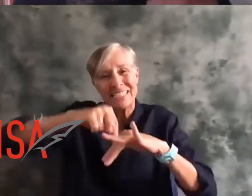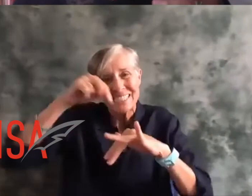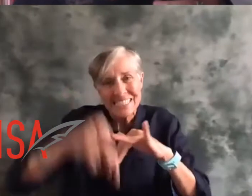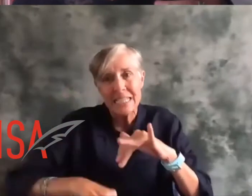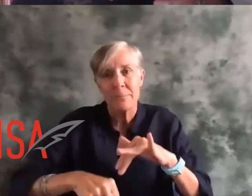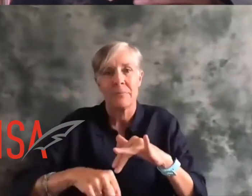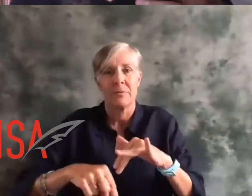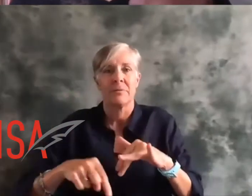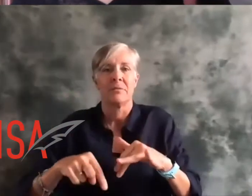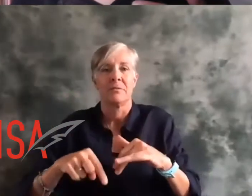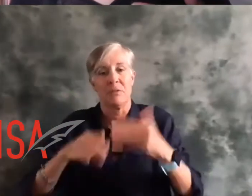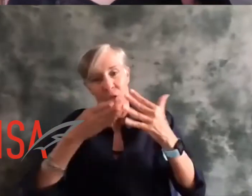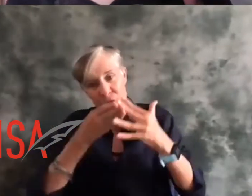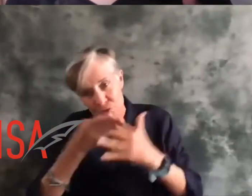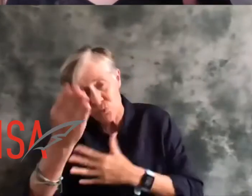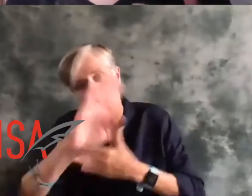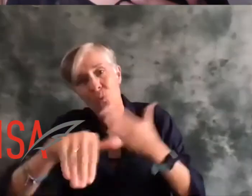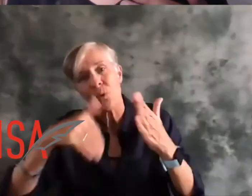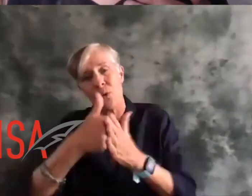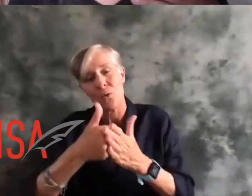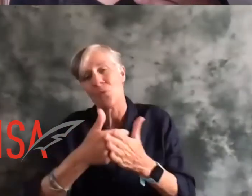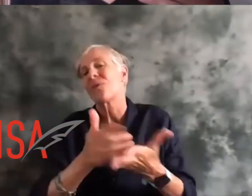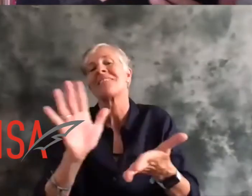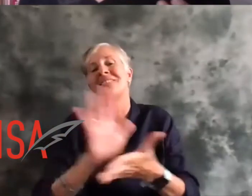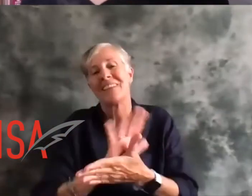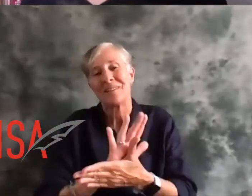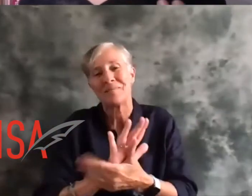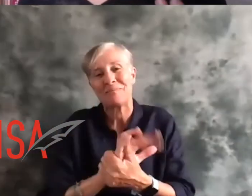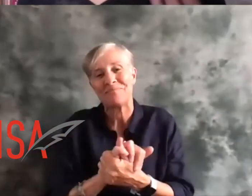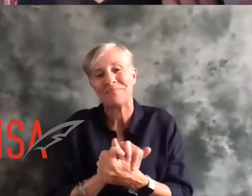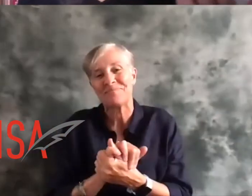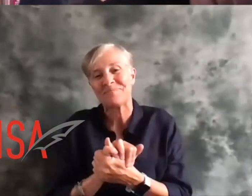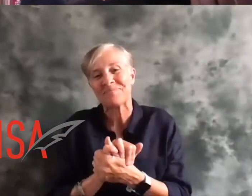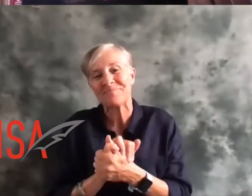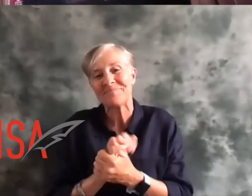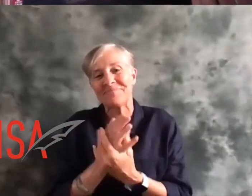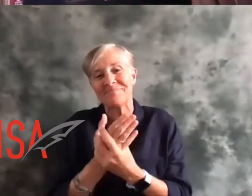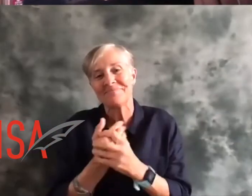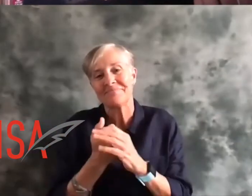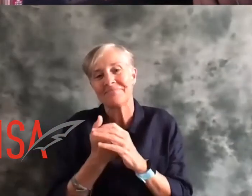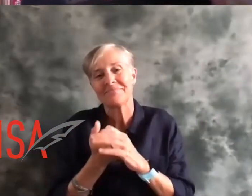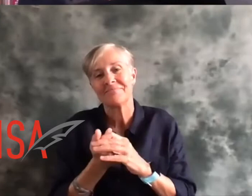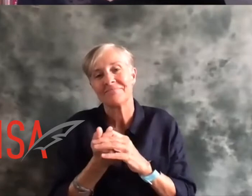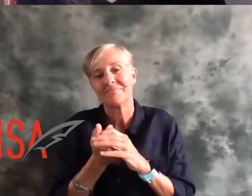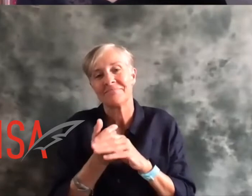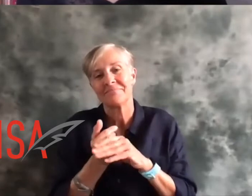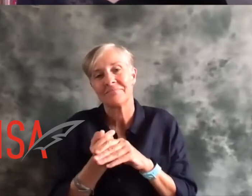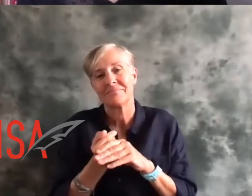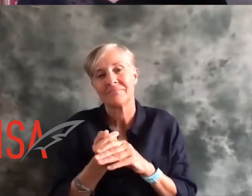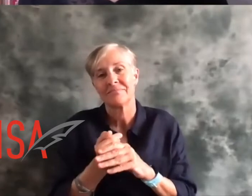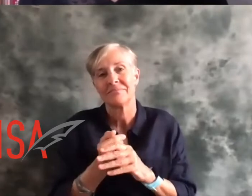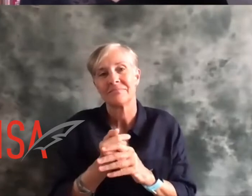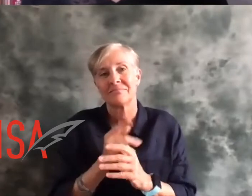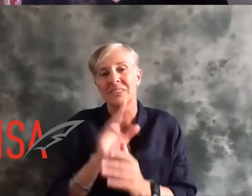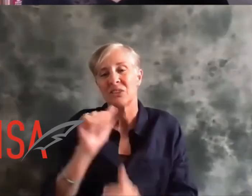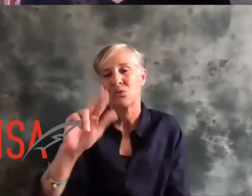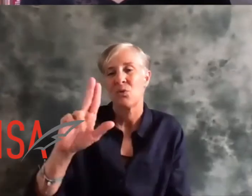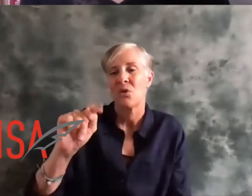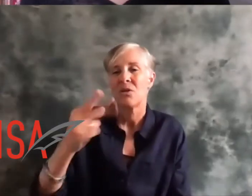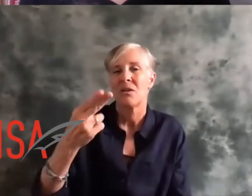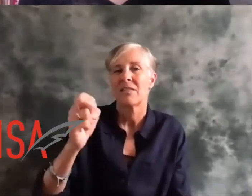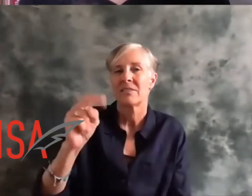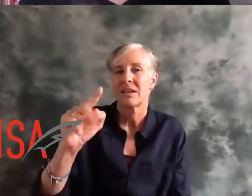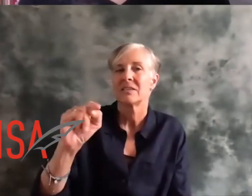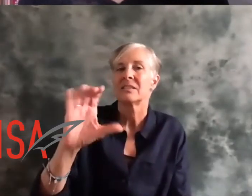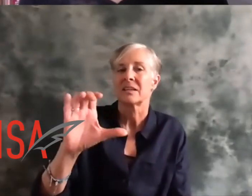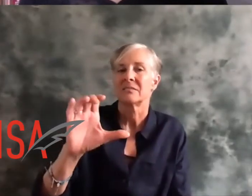film to be authentic. is what